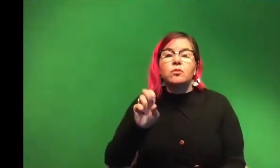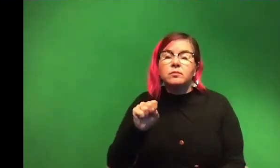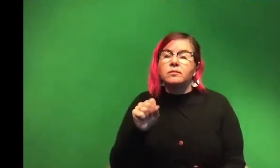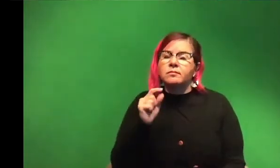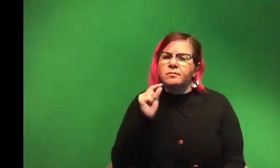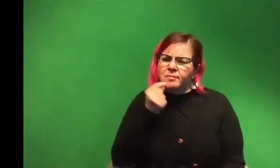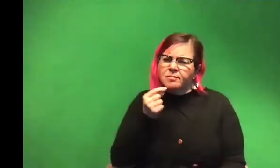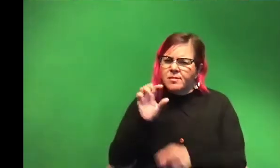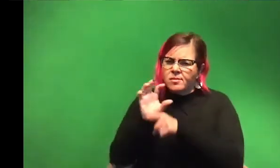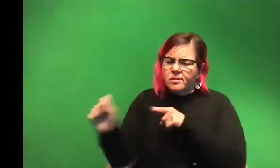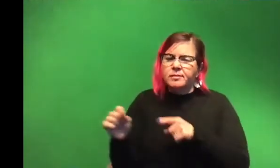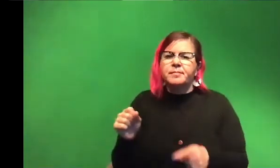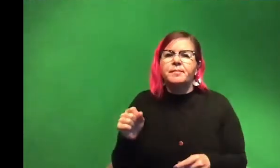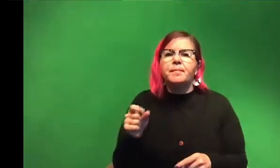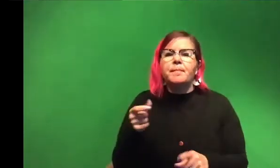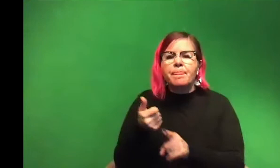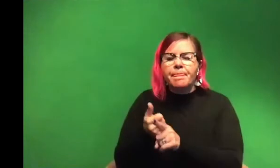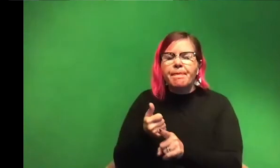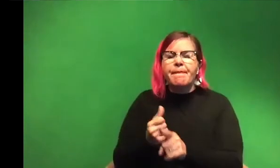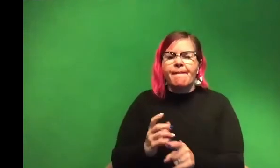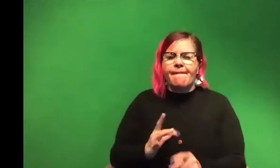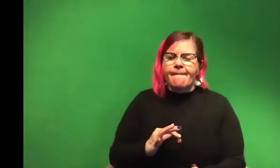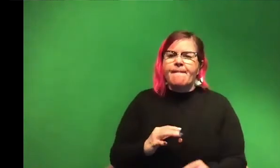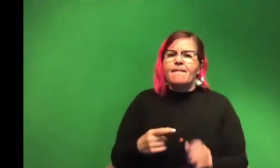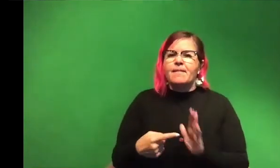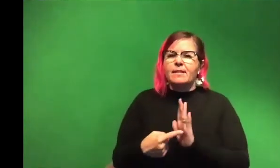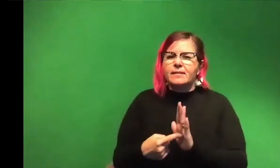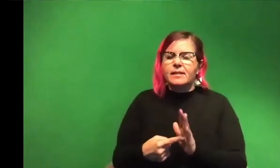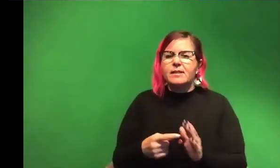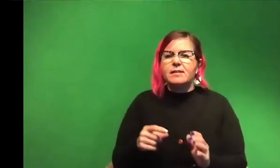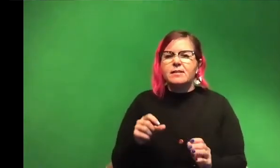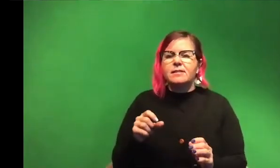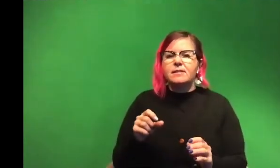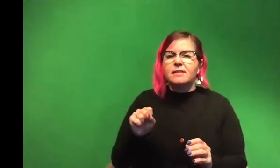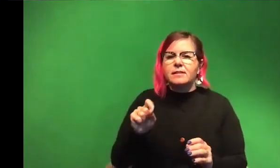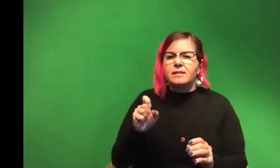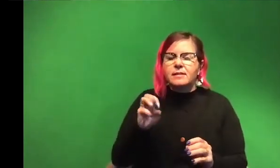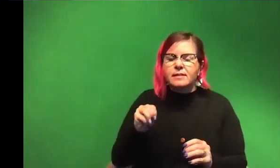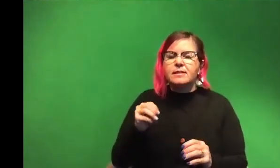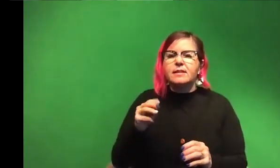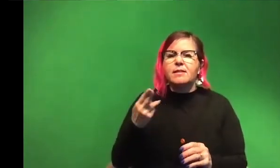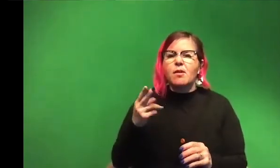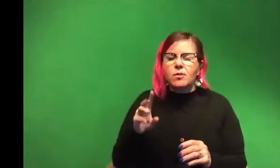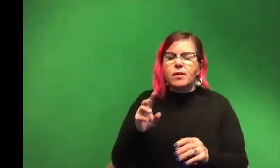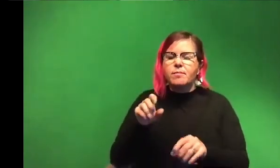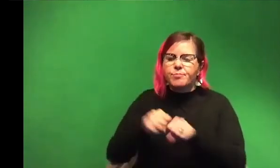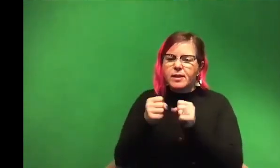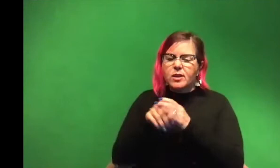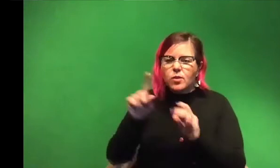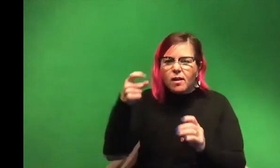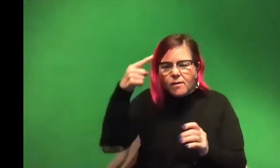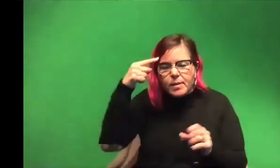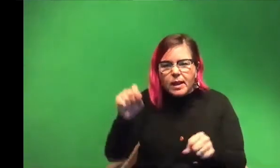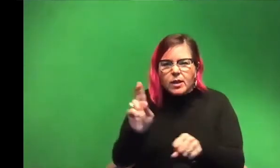because they are such a cool example of like STEM hardware breaking its way into government that can be so useful